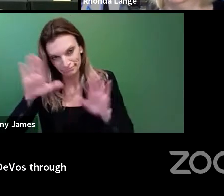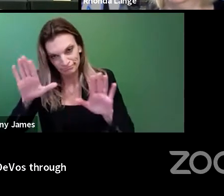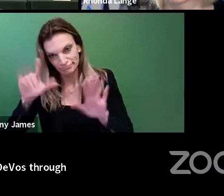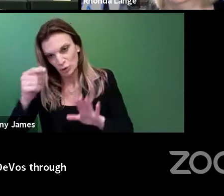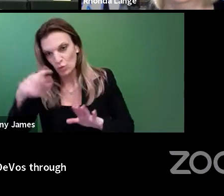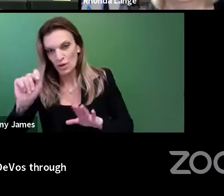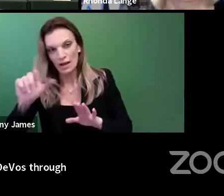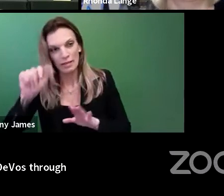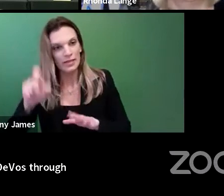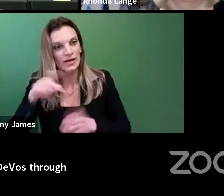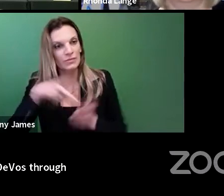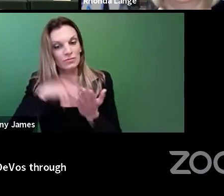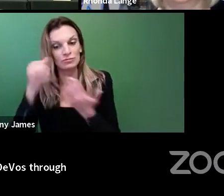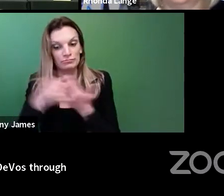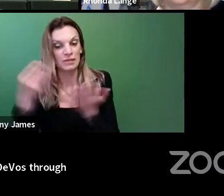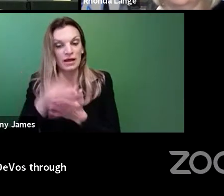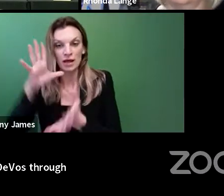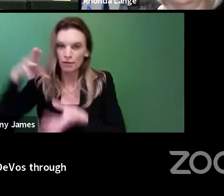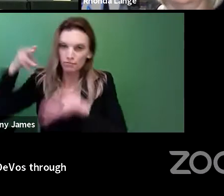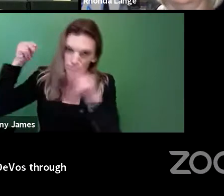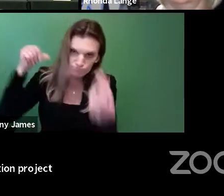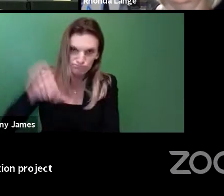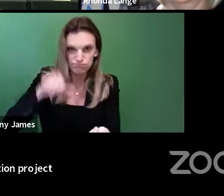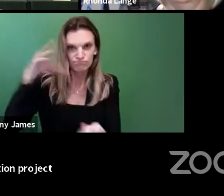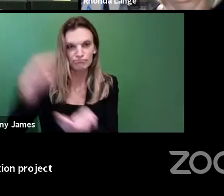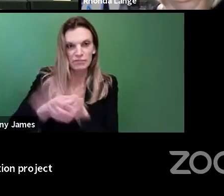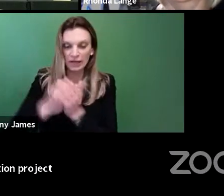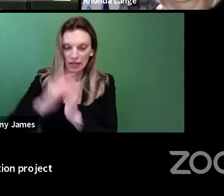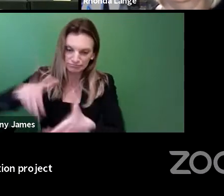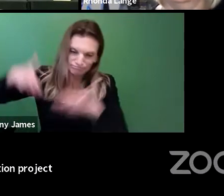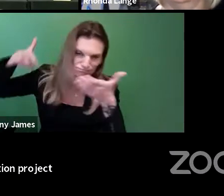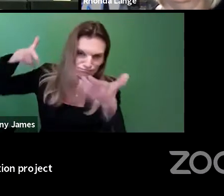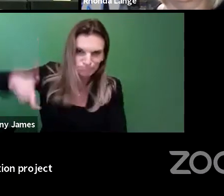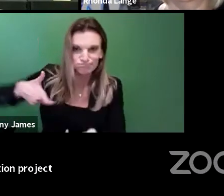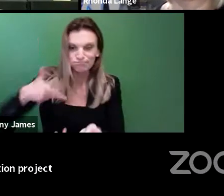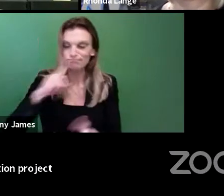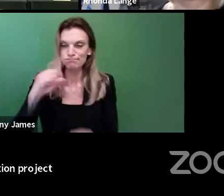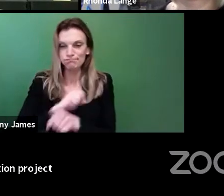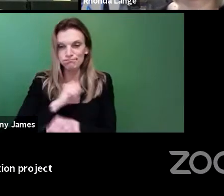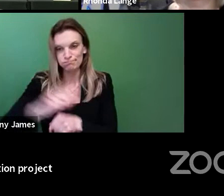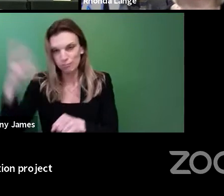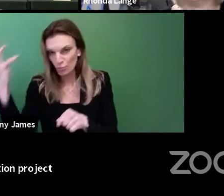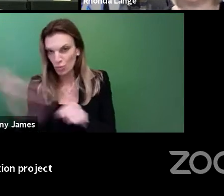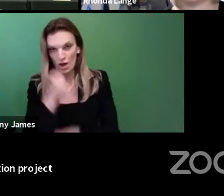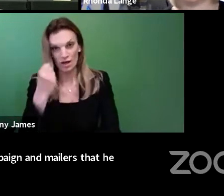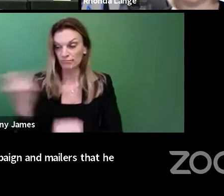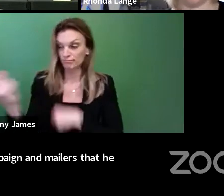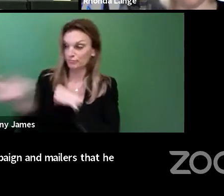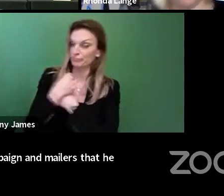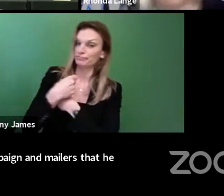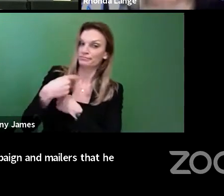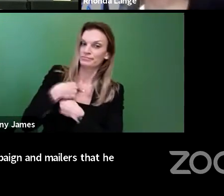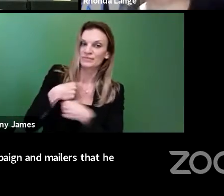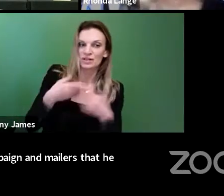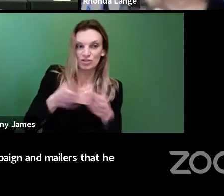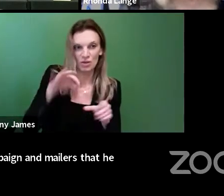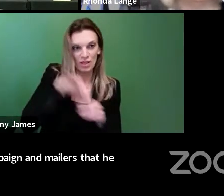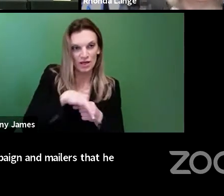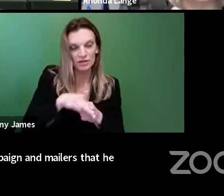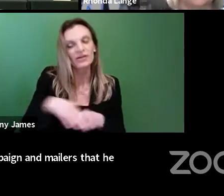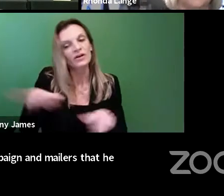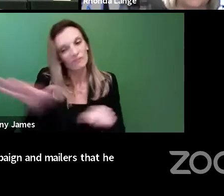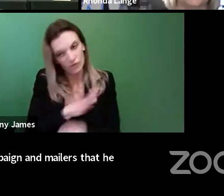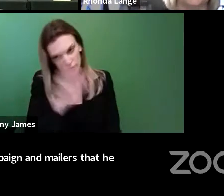Project, funneled so much money in his campaign and mailers that he won that thing. He beat me in the general election, just